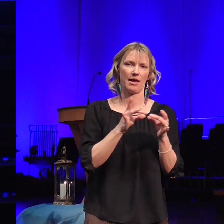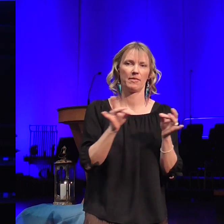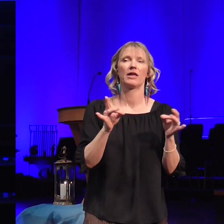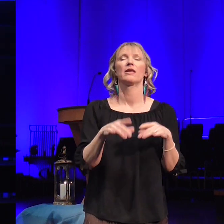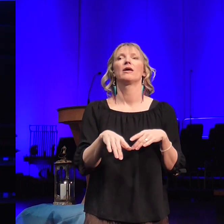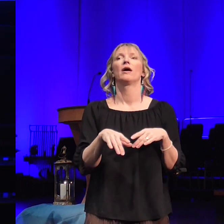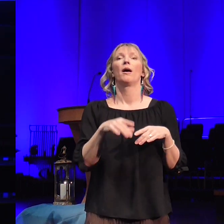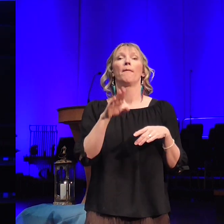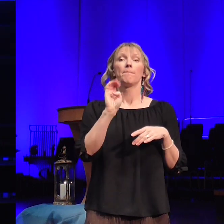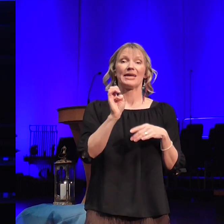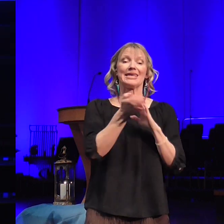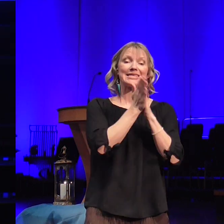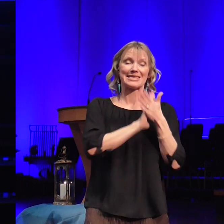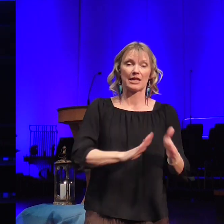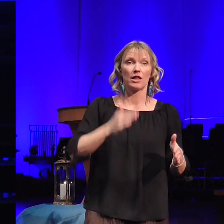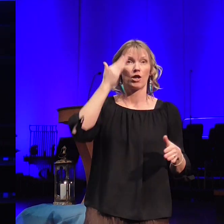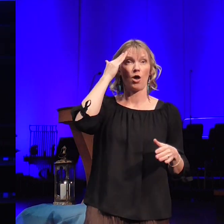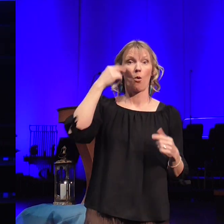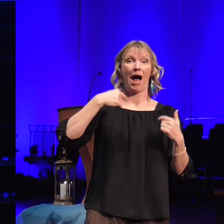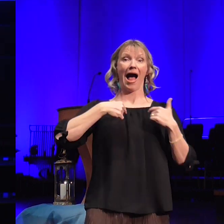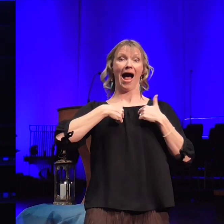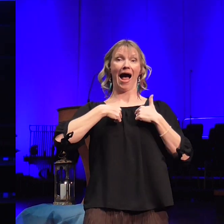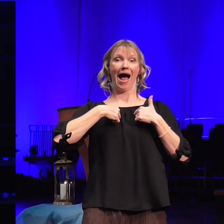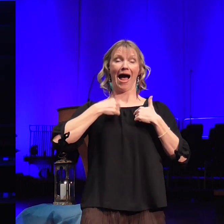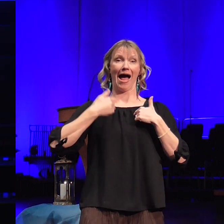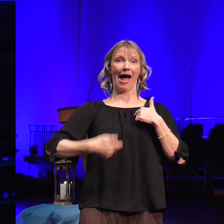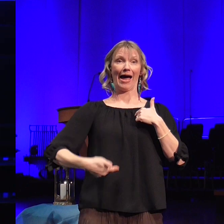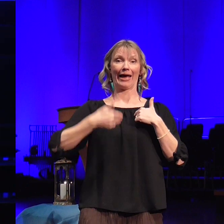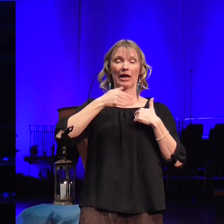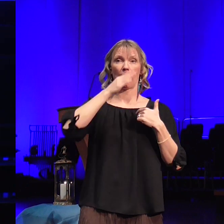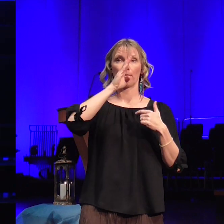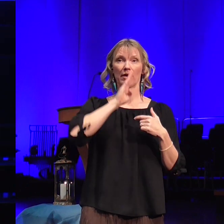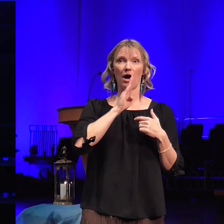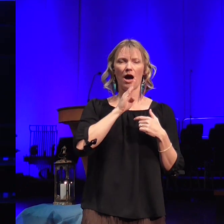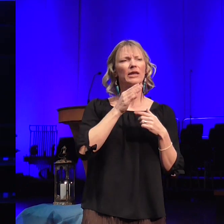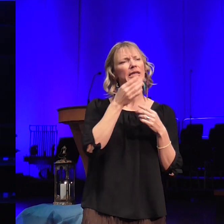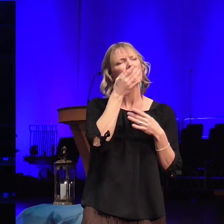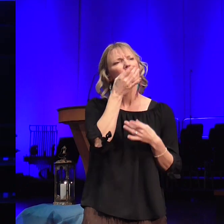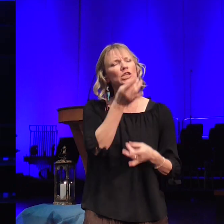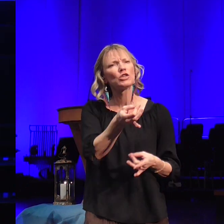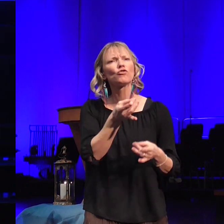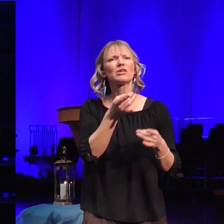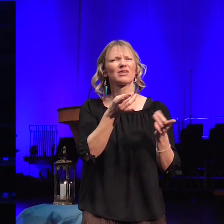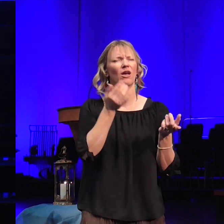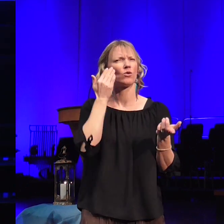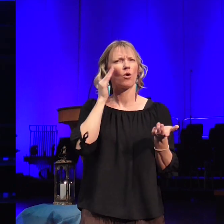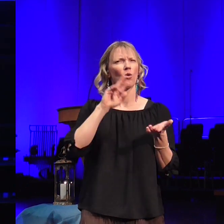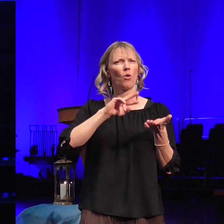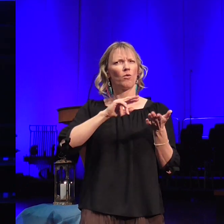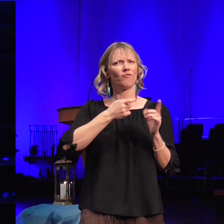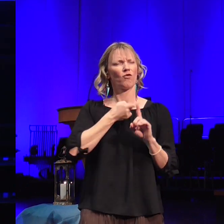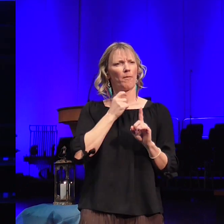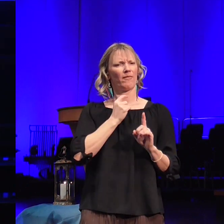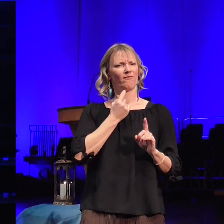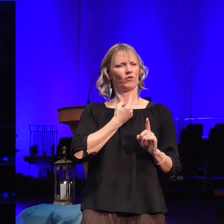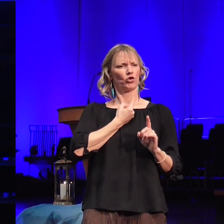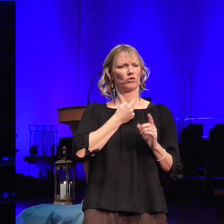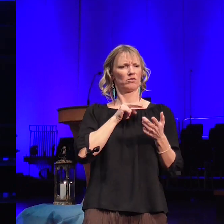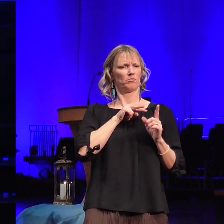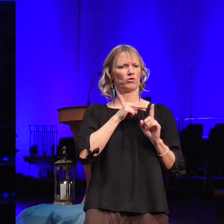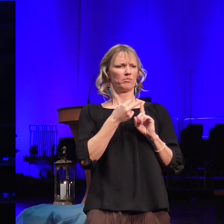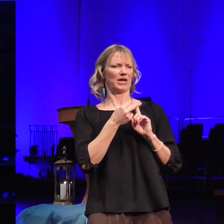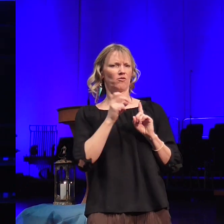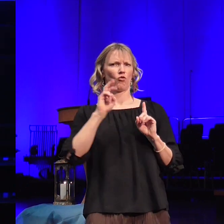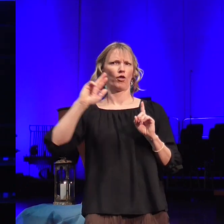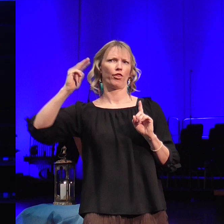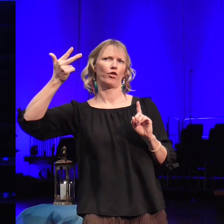and know that I am God. It's an interesting statement in the psalm because we don't know if it's from the first person or if it's in the